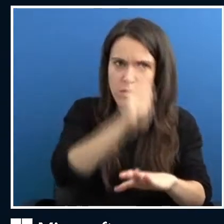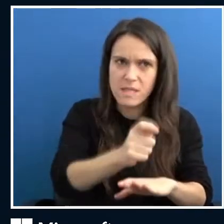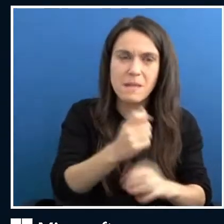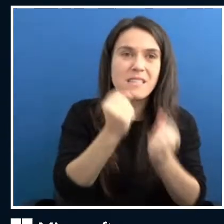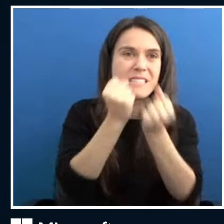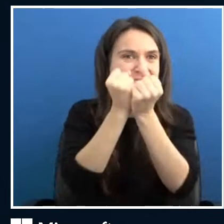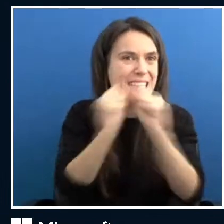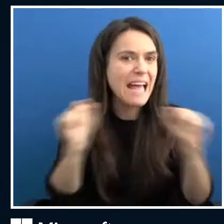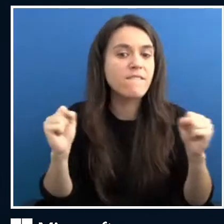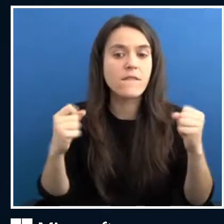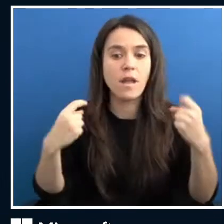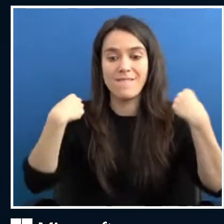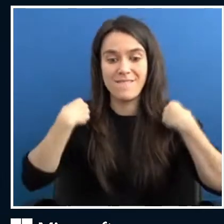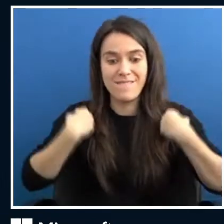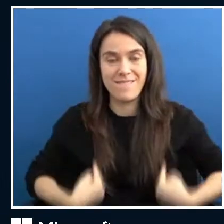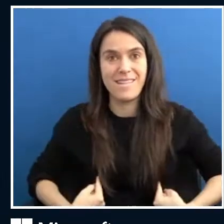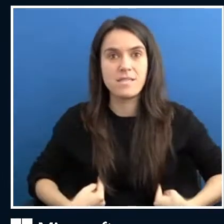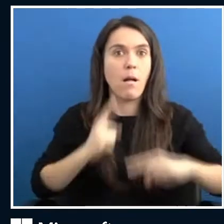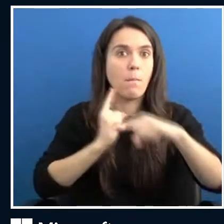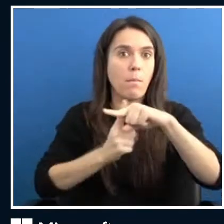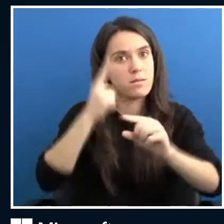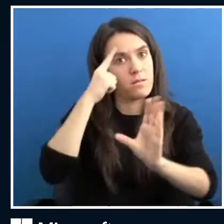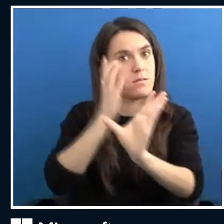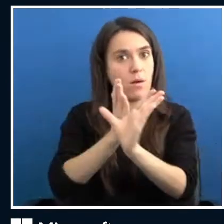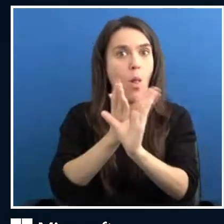as well as psychological safety.